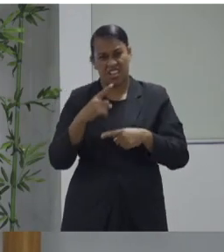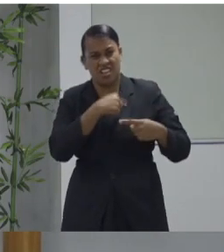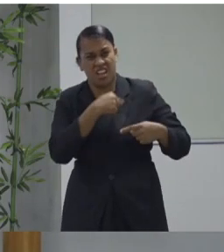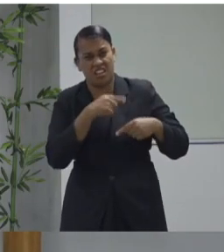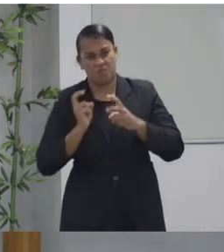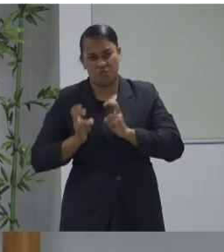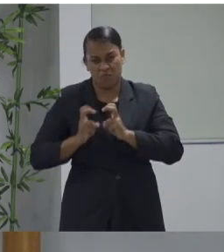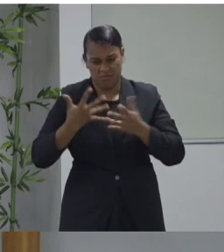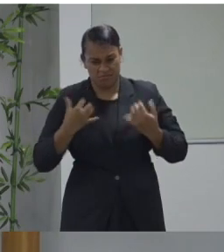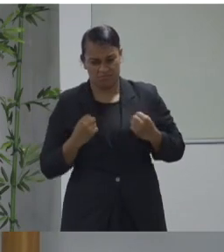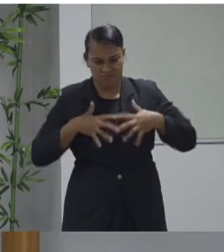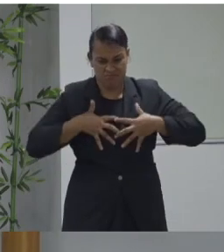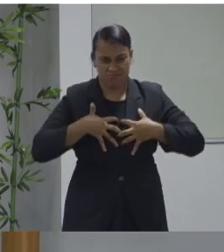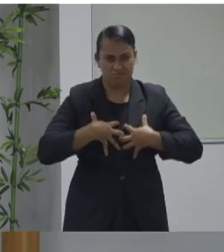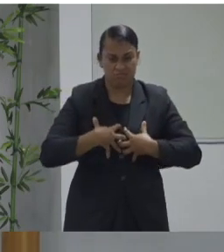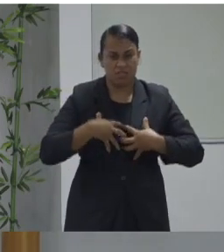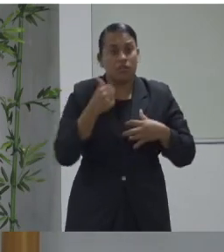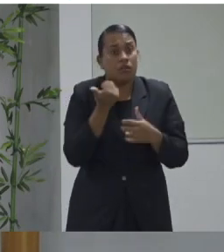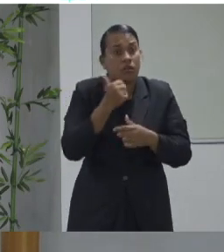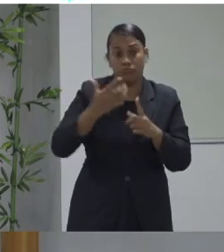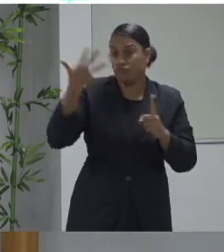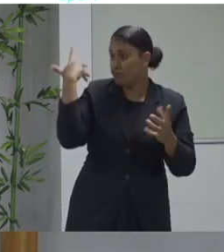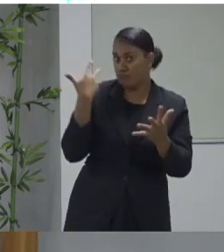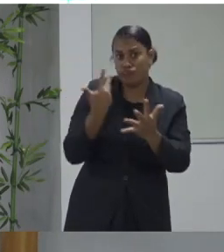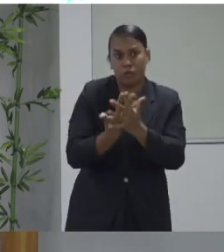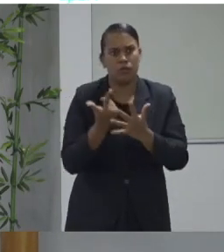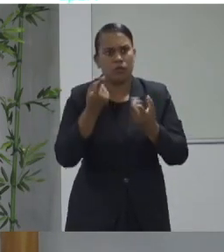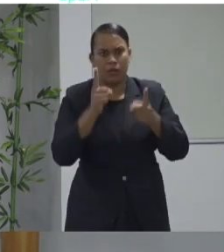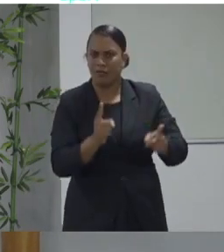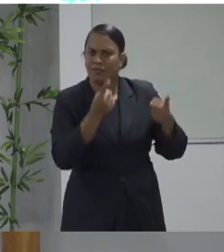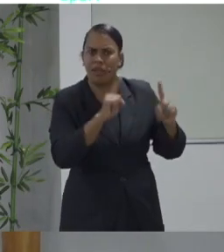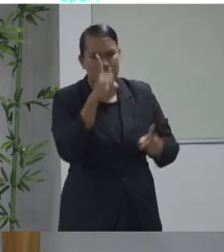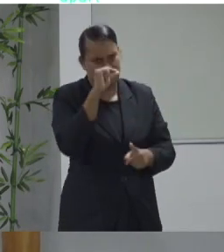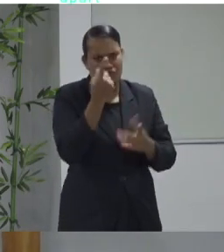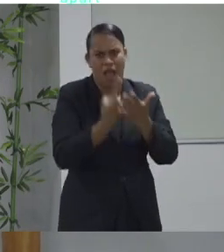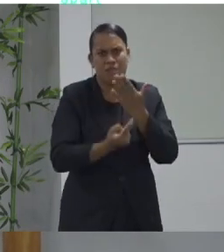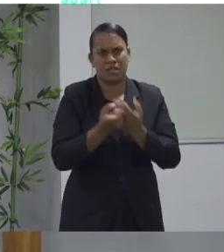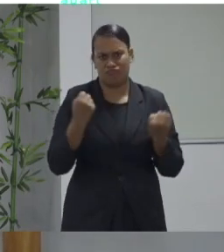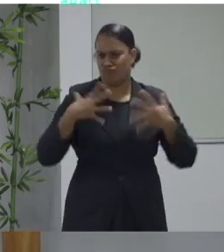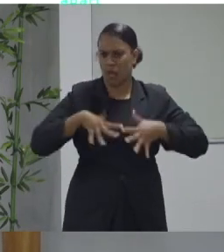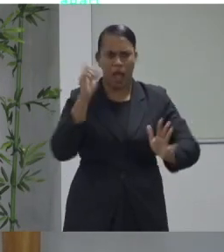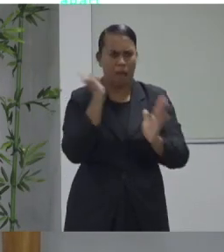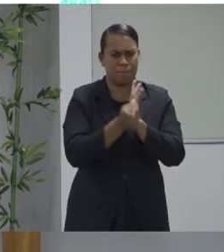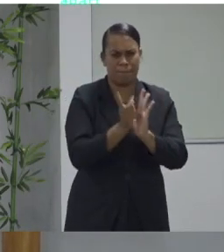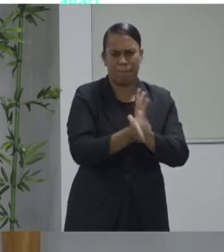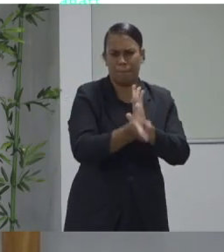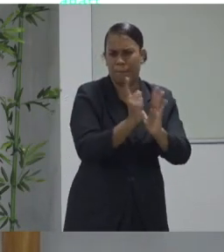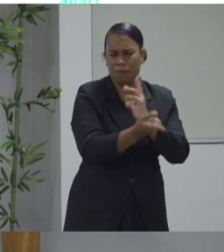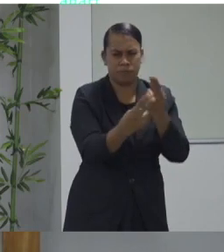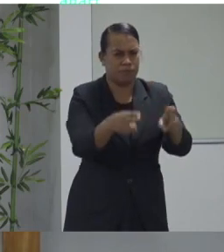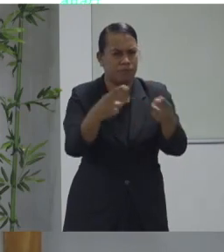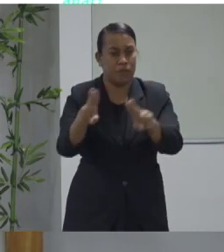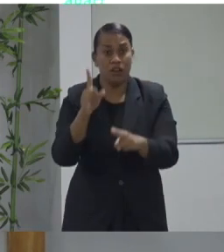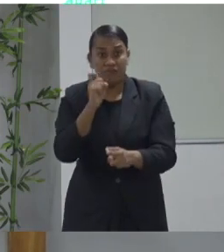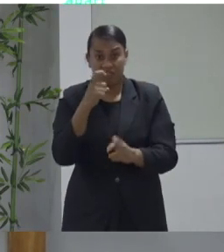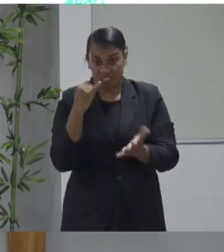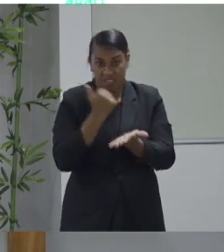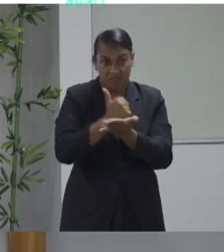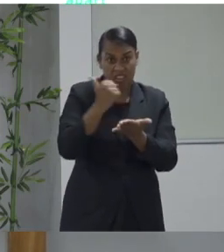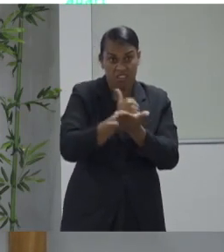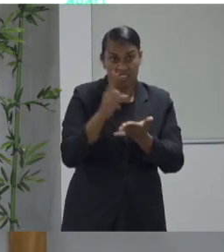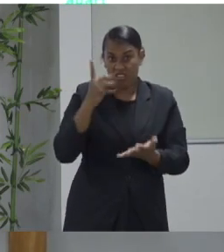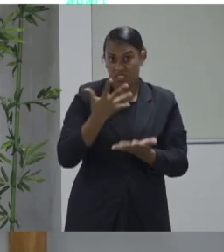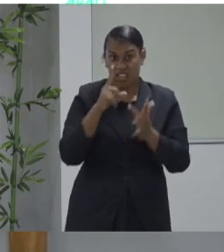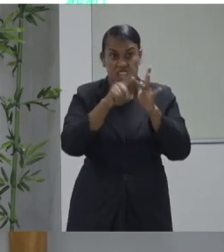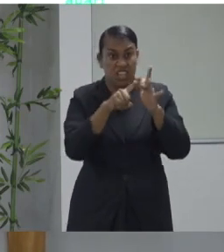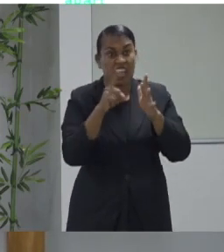are dying in disproportionate numbers. And one must look at some of the figures coming out of the European countries, such as Italy